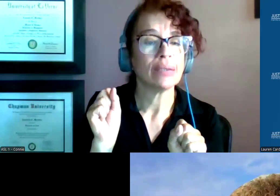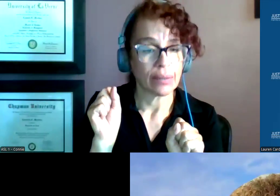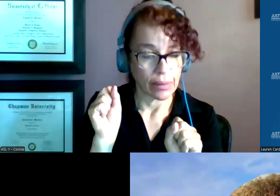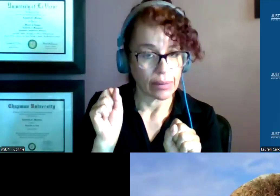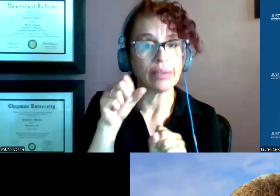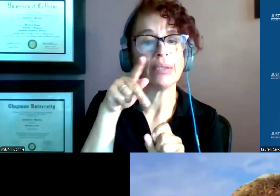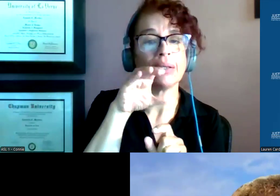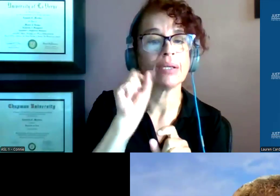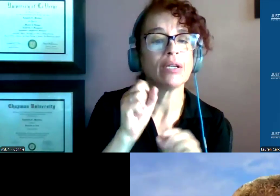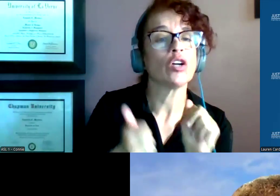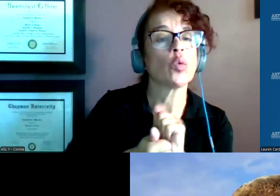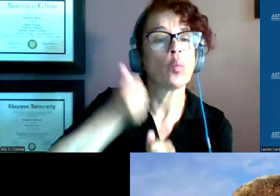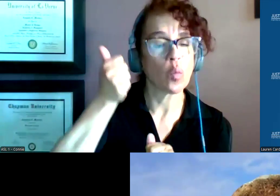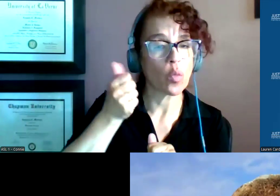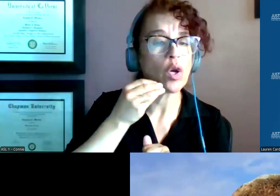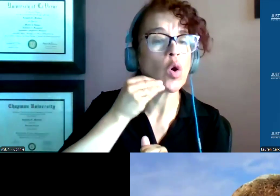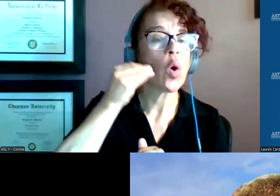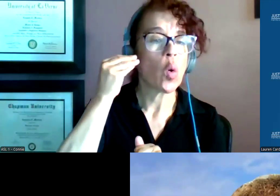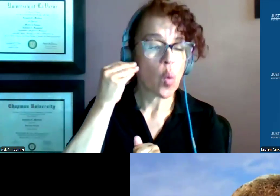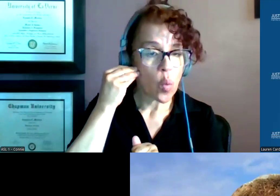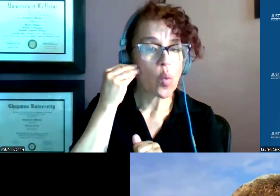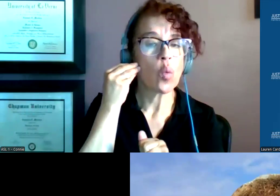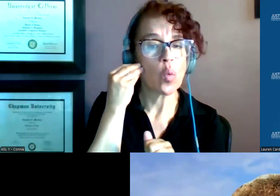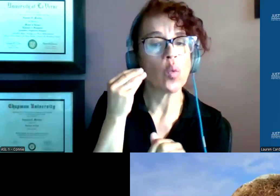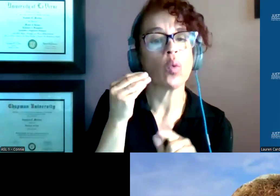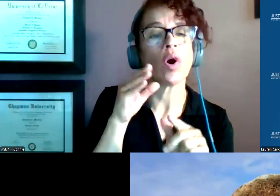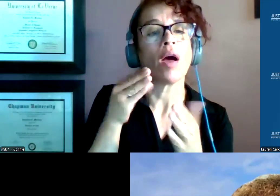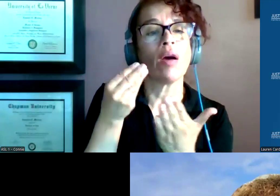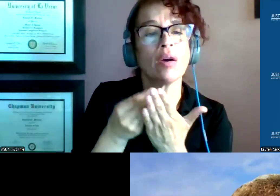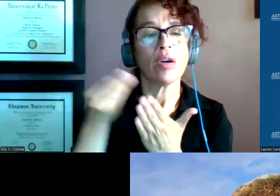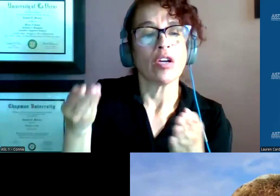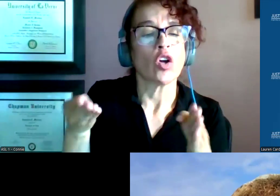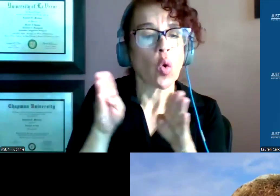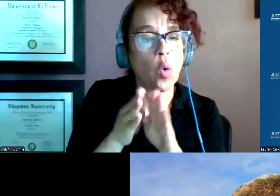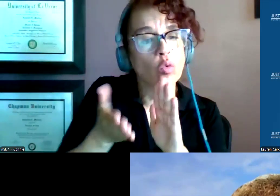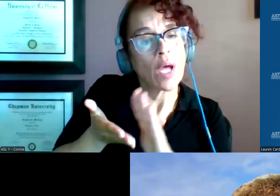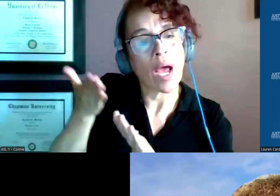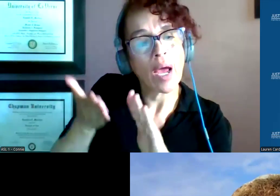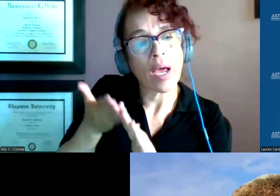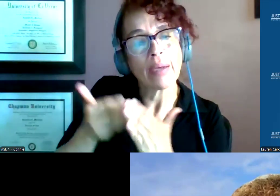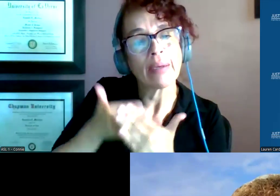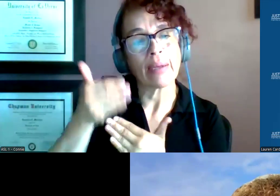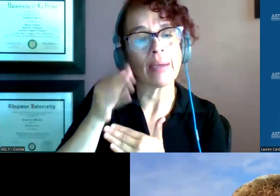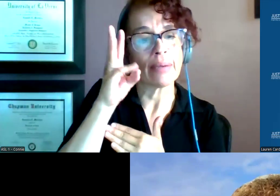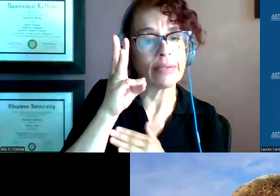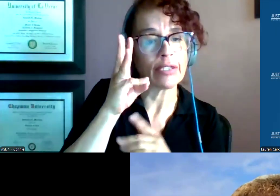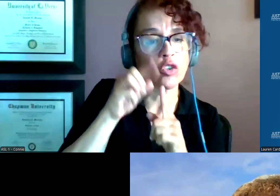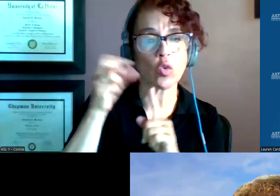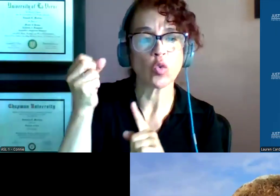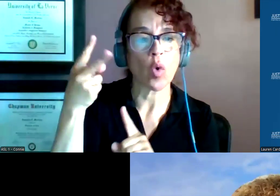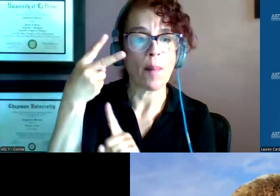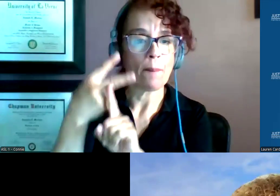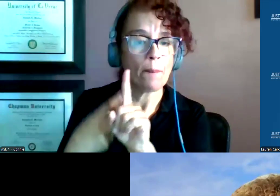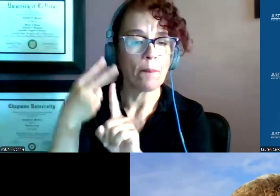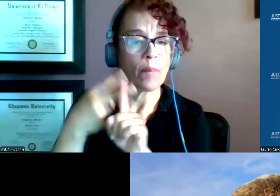PDSS estimated that most of the HomeSafe County grantees are going to exhaust their funding or close operations within the next 6 to 12 months.